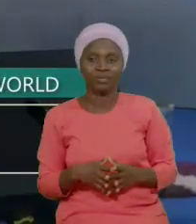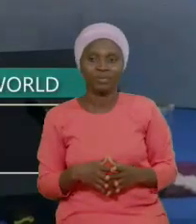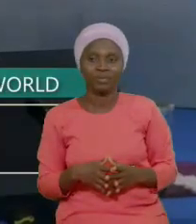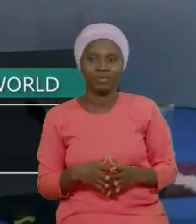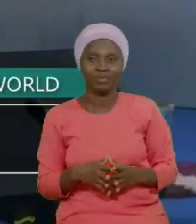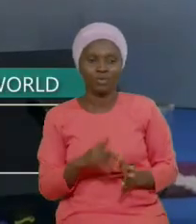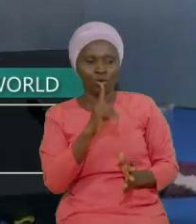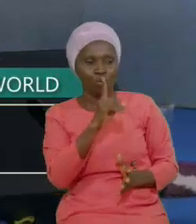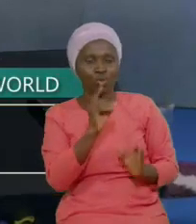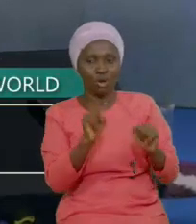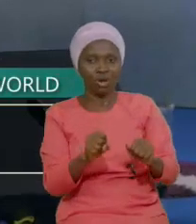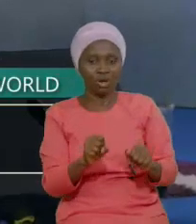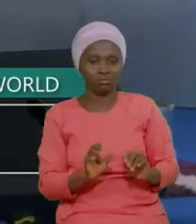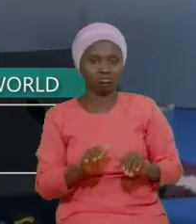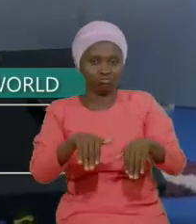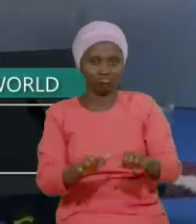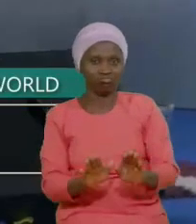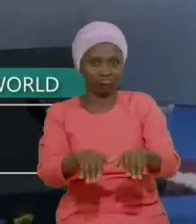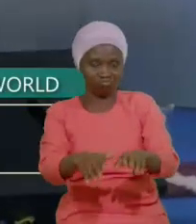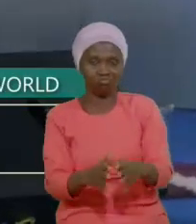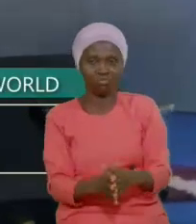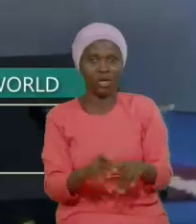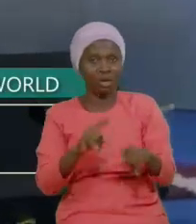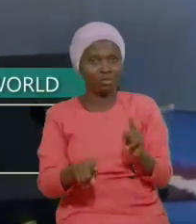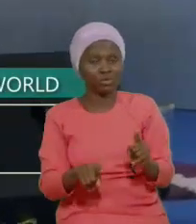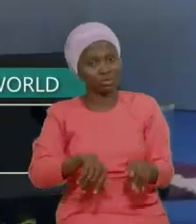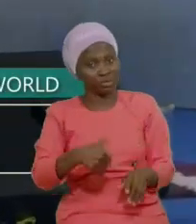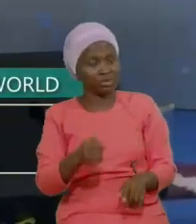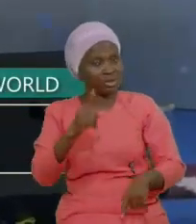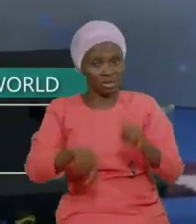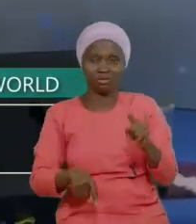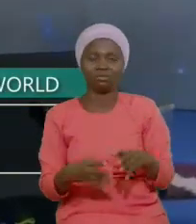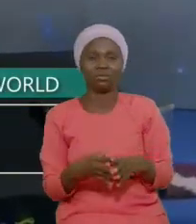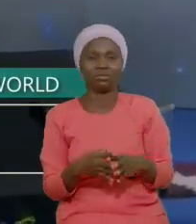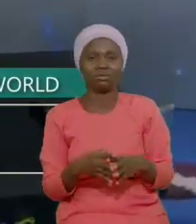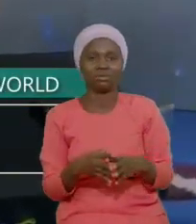One can swim, but the other cannot swim.